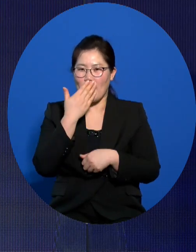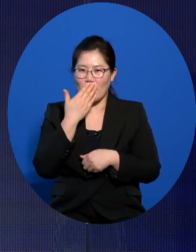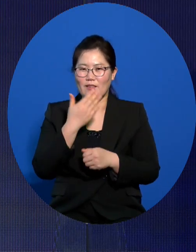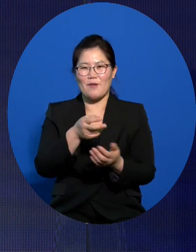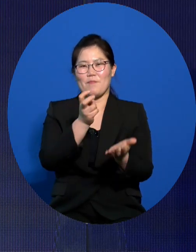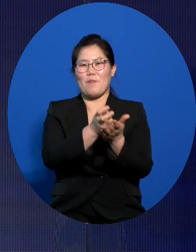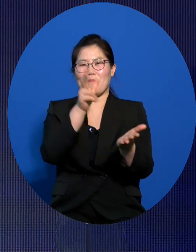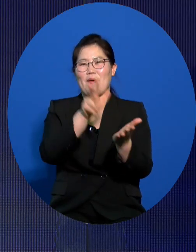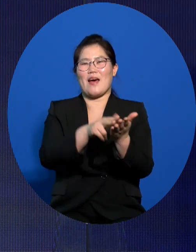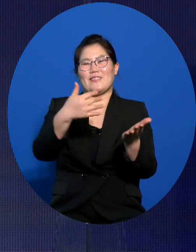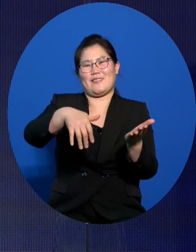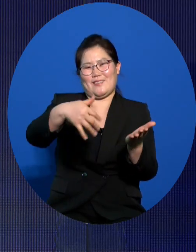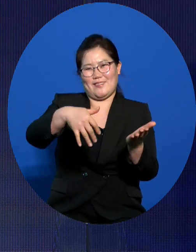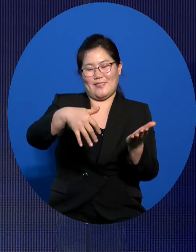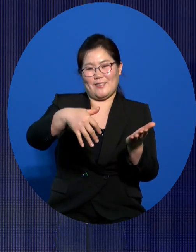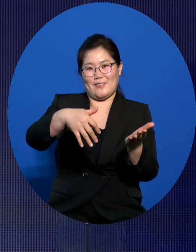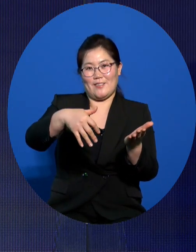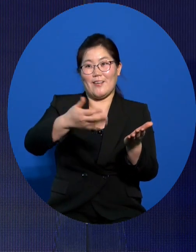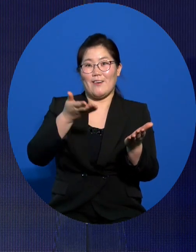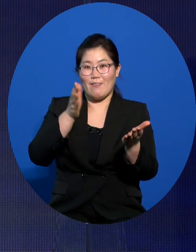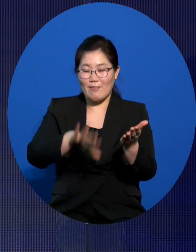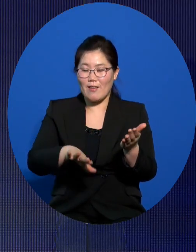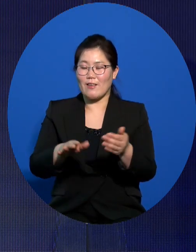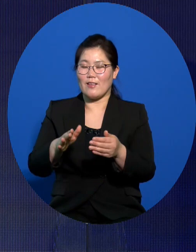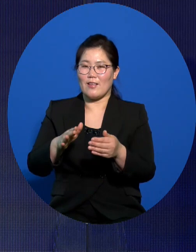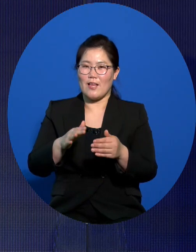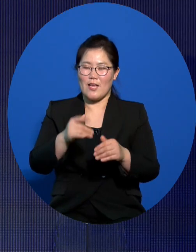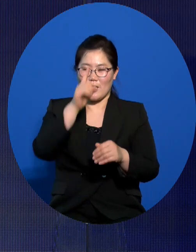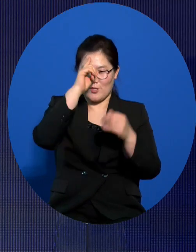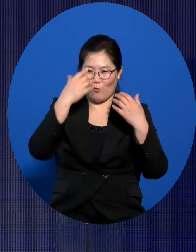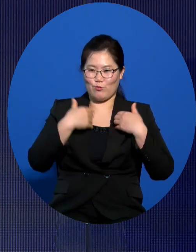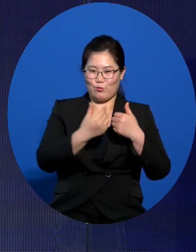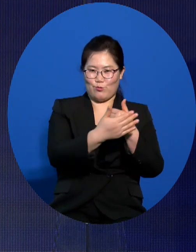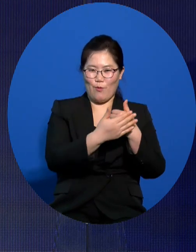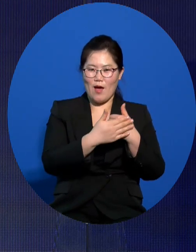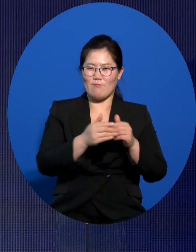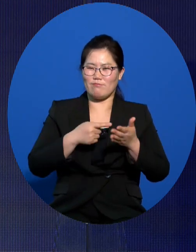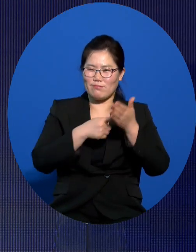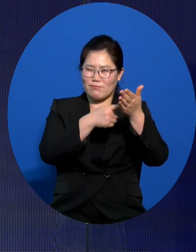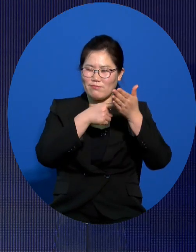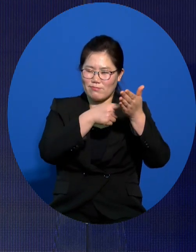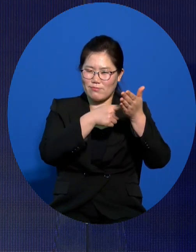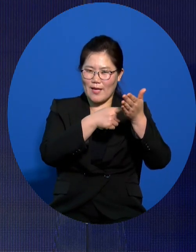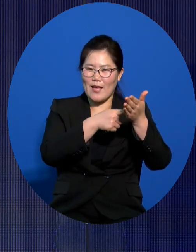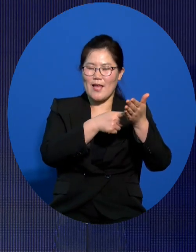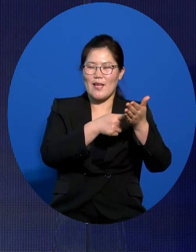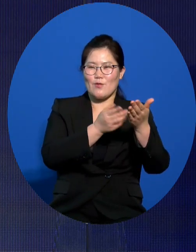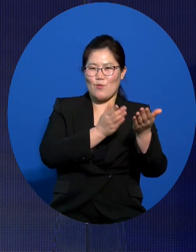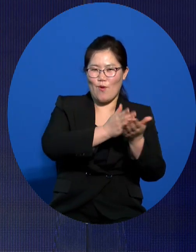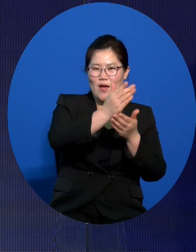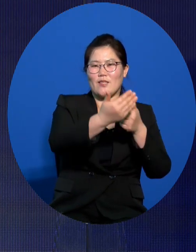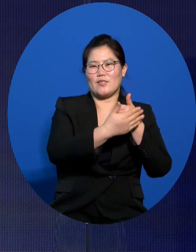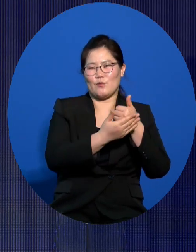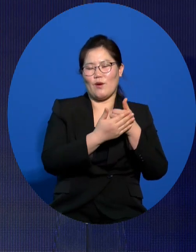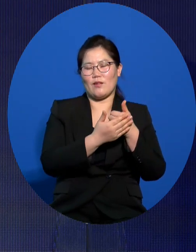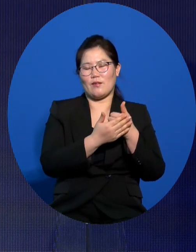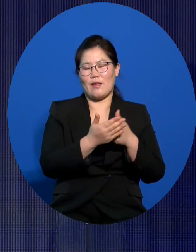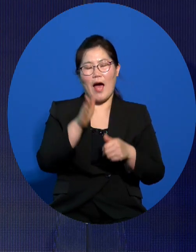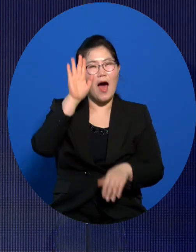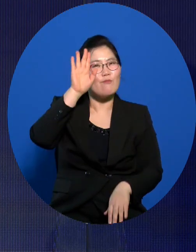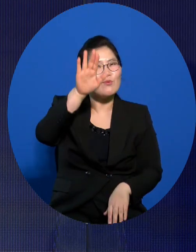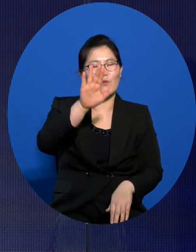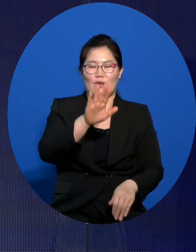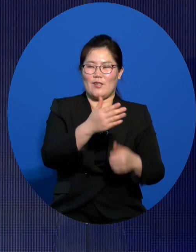And we are calling for the local government ordinance to support this. Of course, this has not been approved yet, but I think that